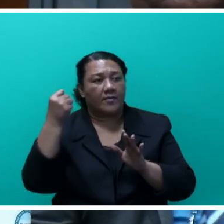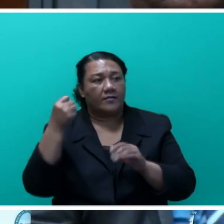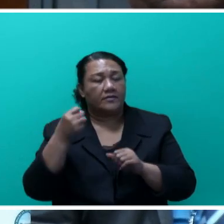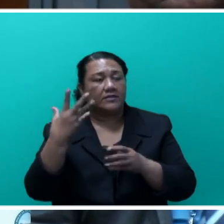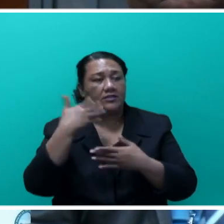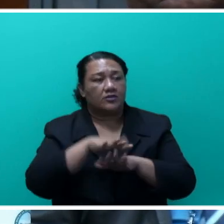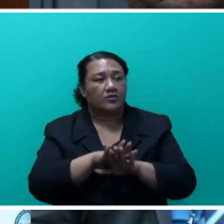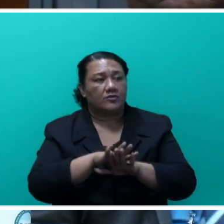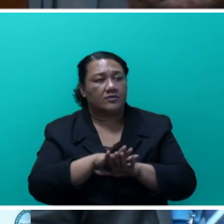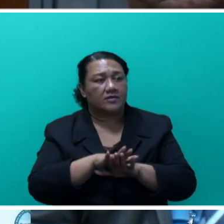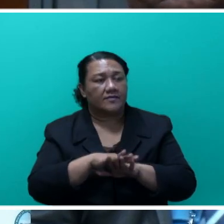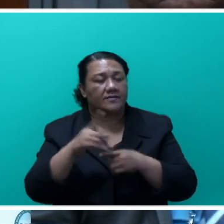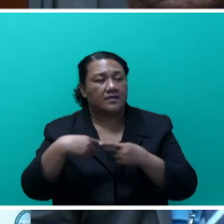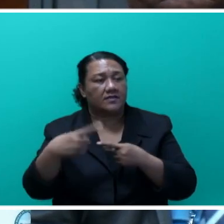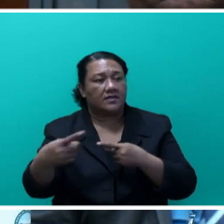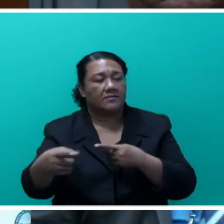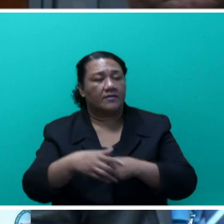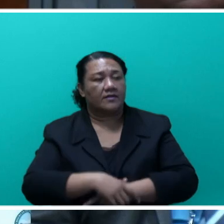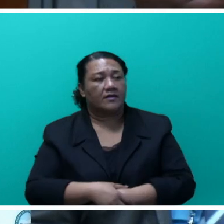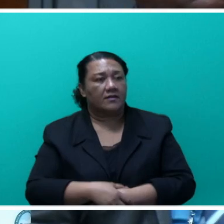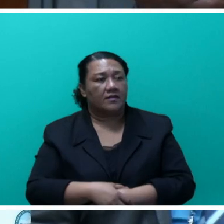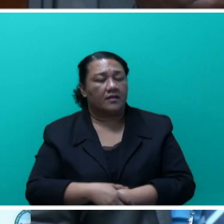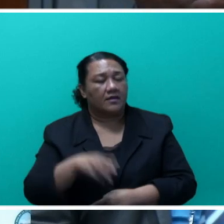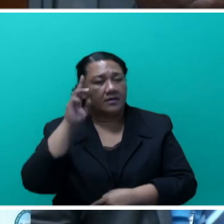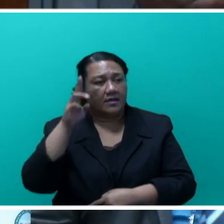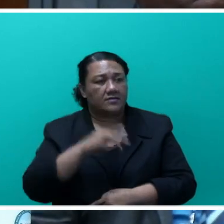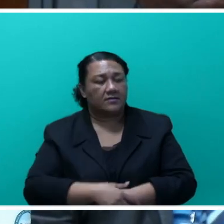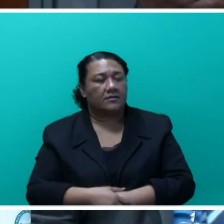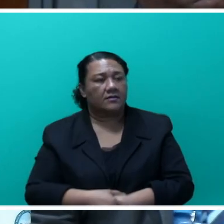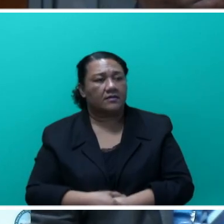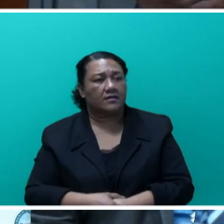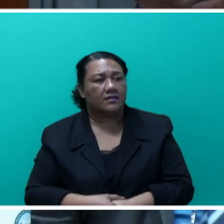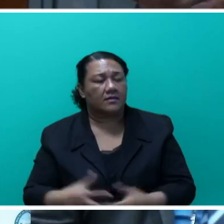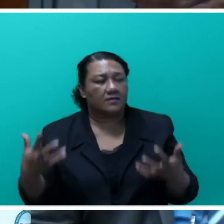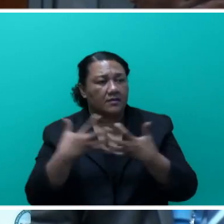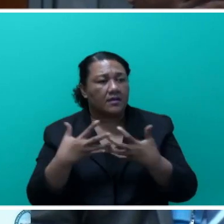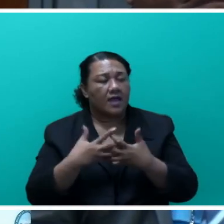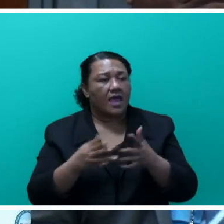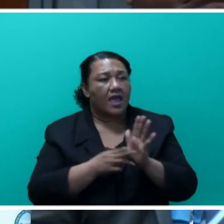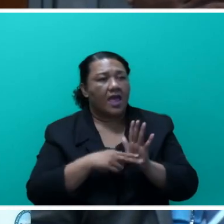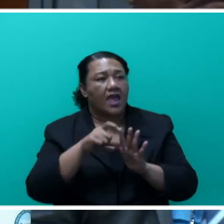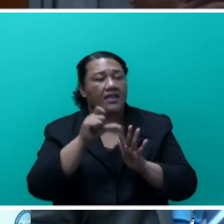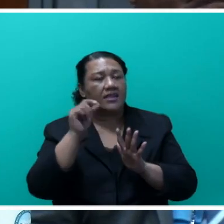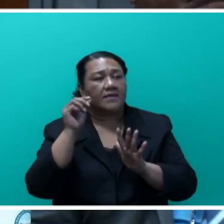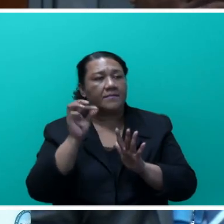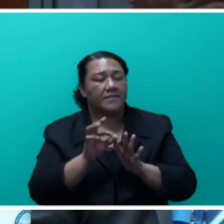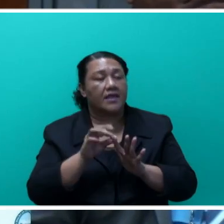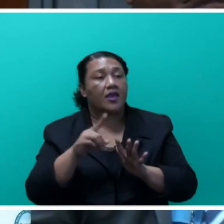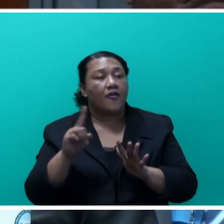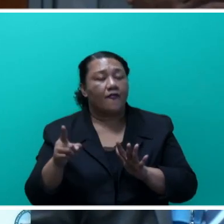inclusive, and sustainable nation. Aligned with NDP's core